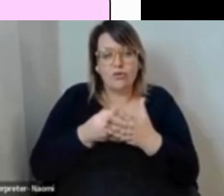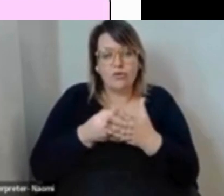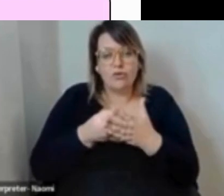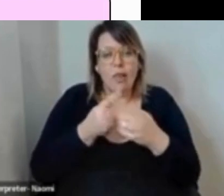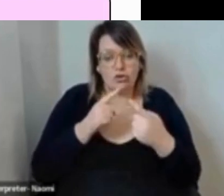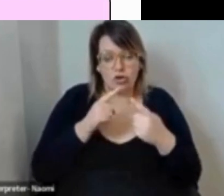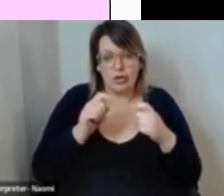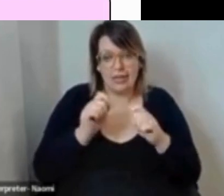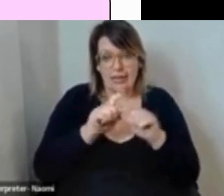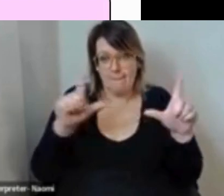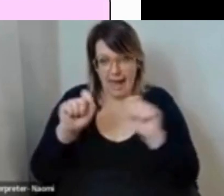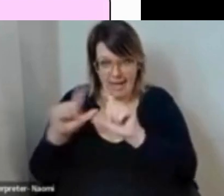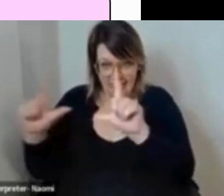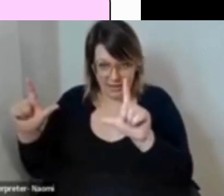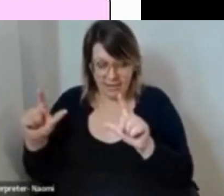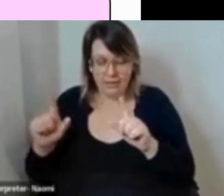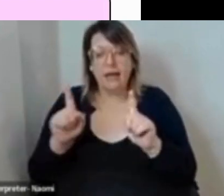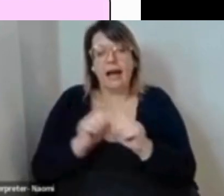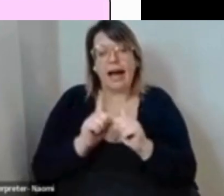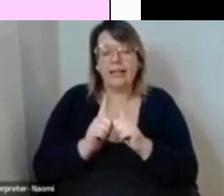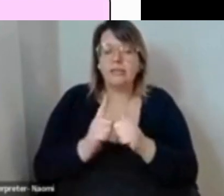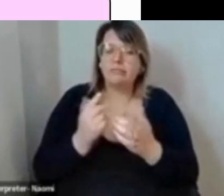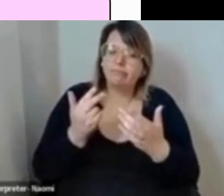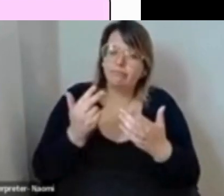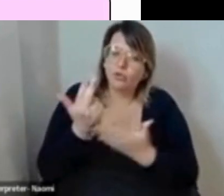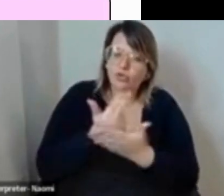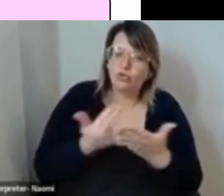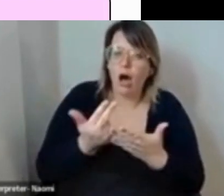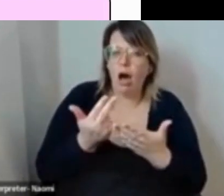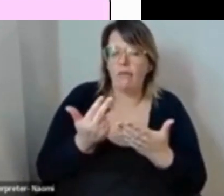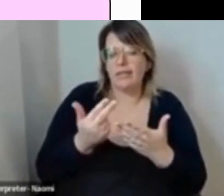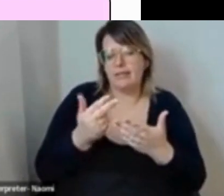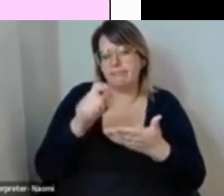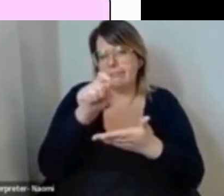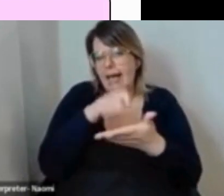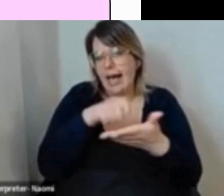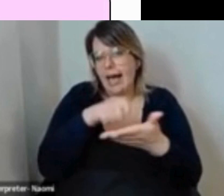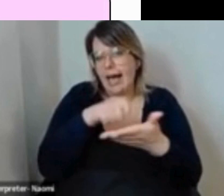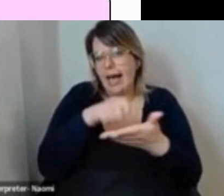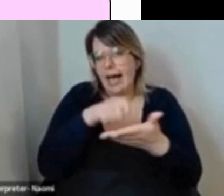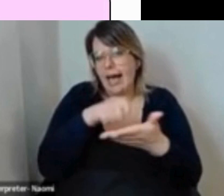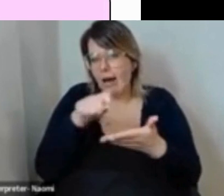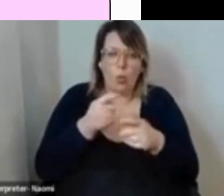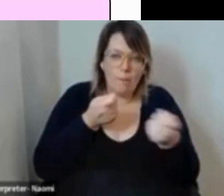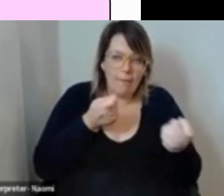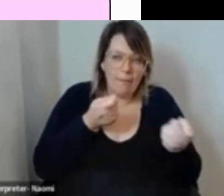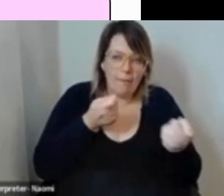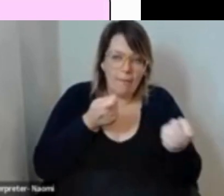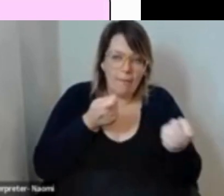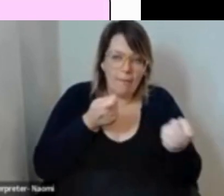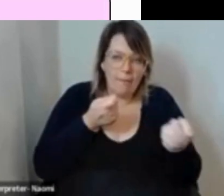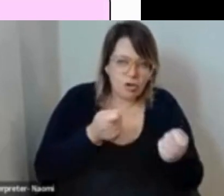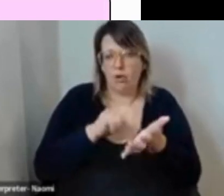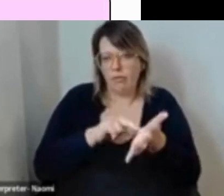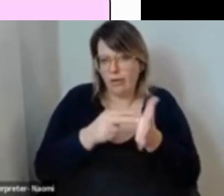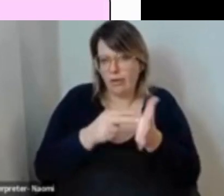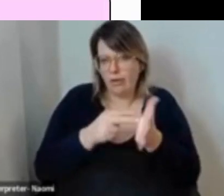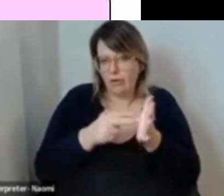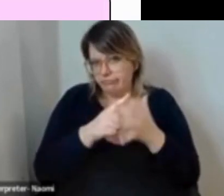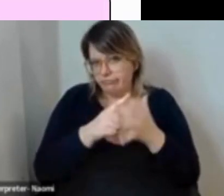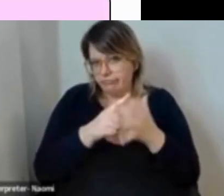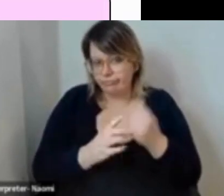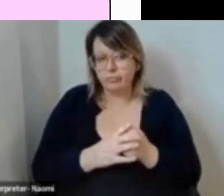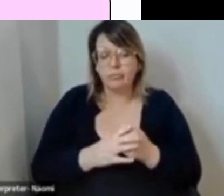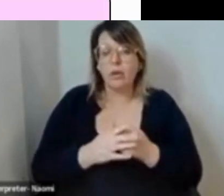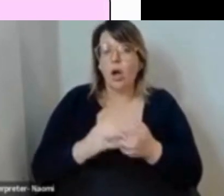providing a draft diagram and terms of reference for your hub governance and management arrangements. If you applied as a consortium, then